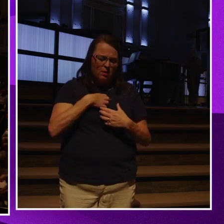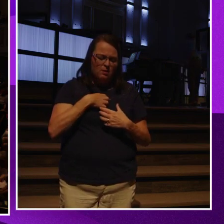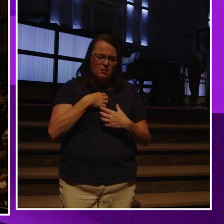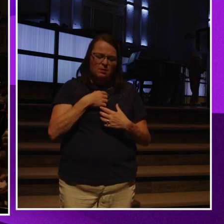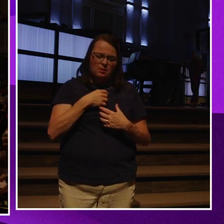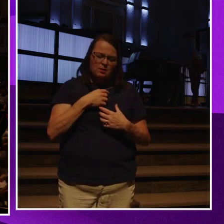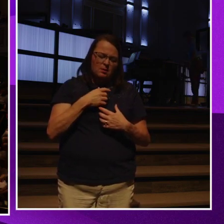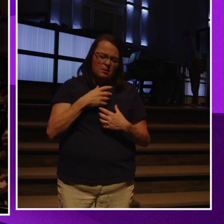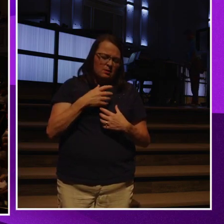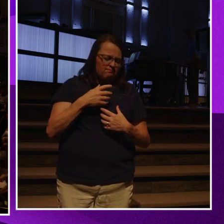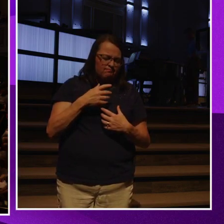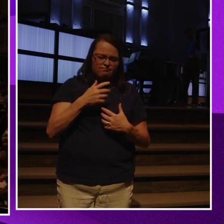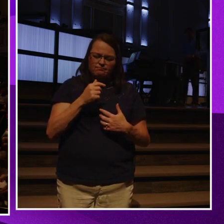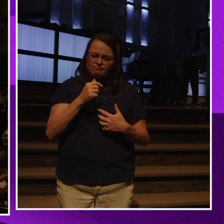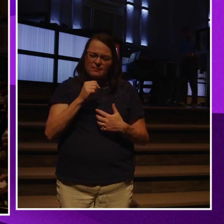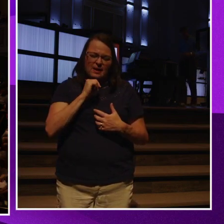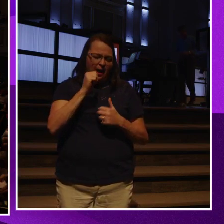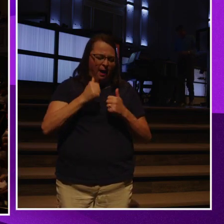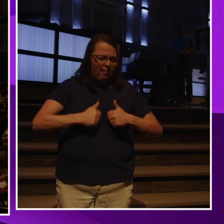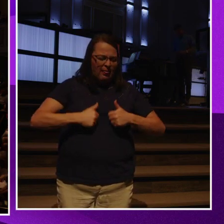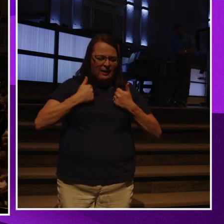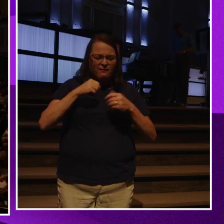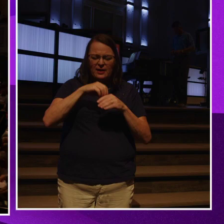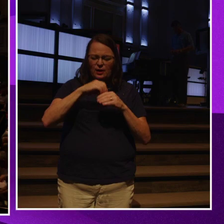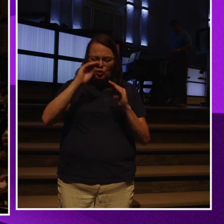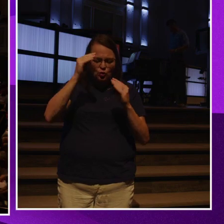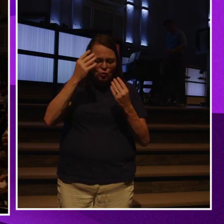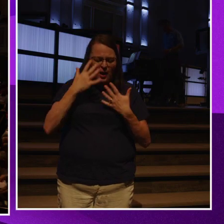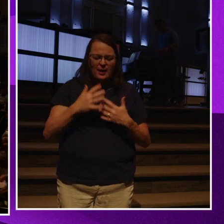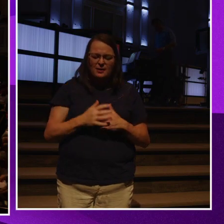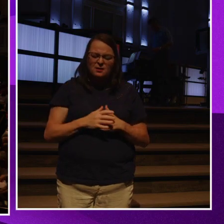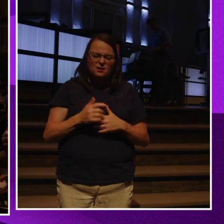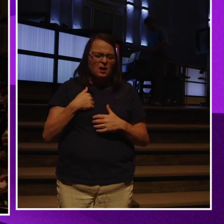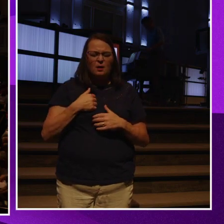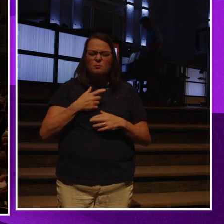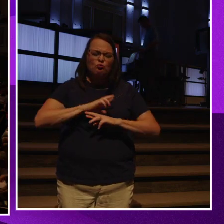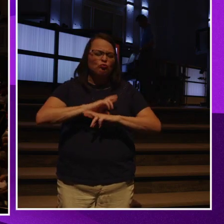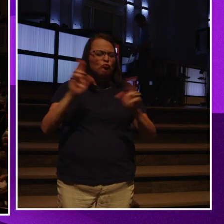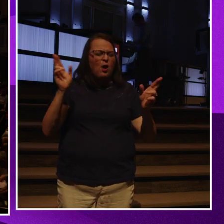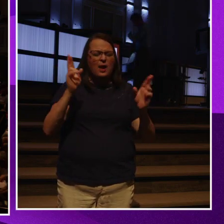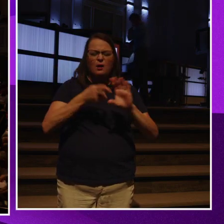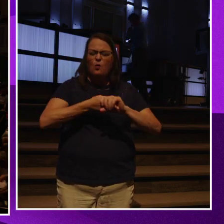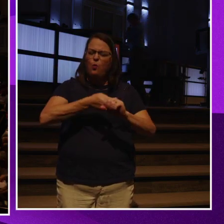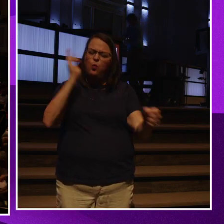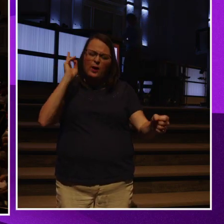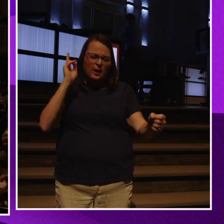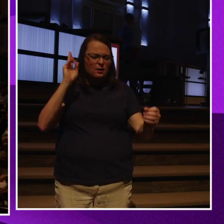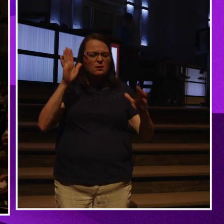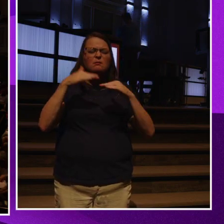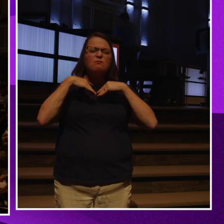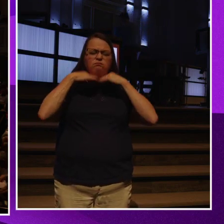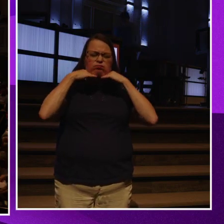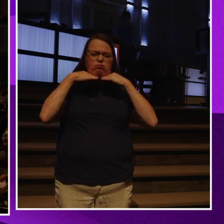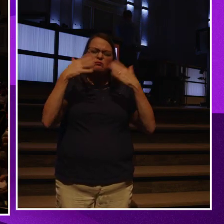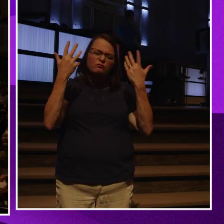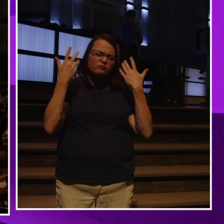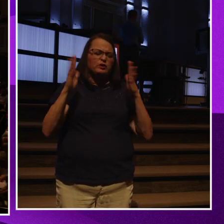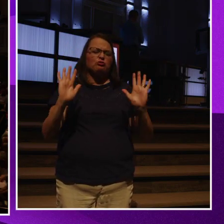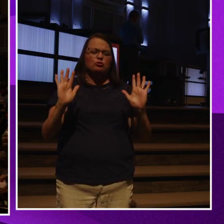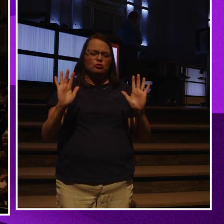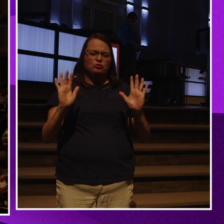not lived in grace, and I've wanted to give up because it's hard.